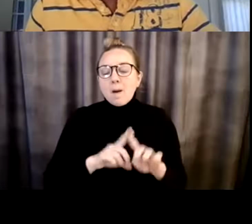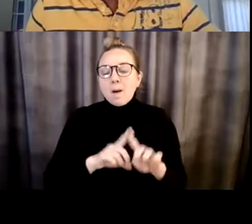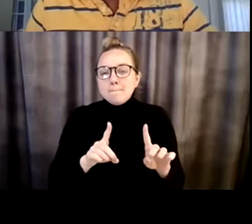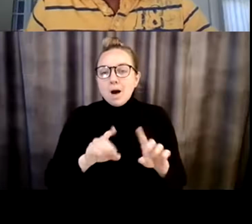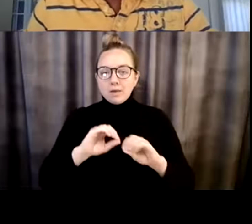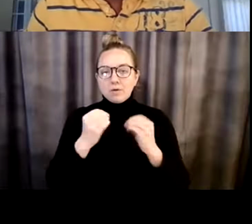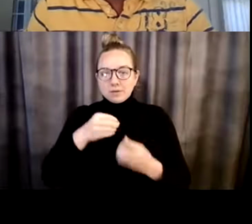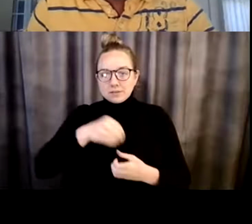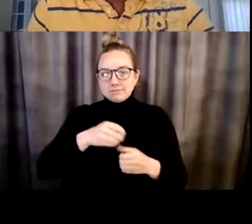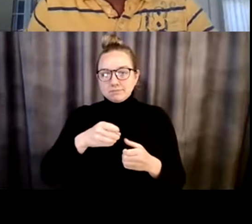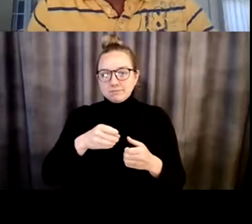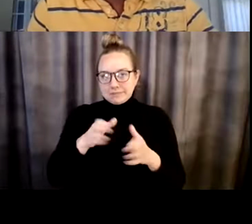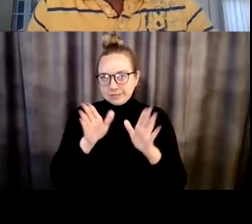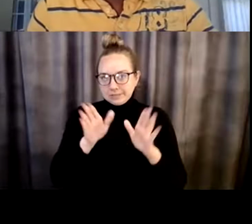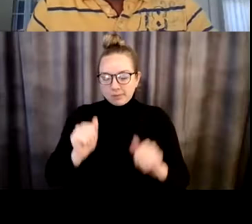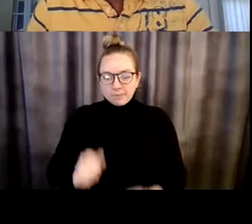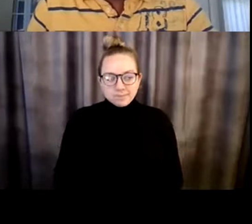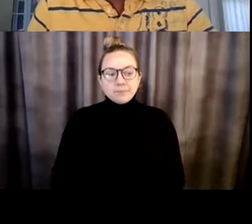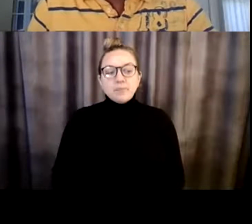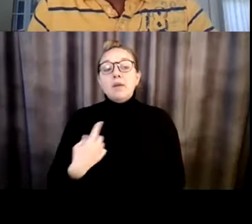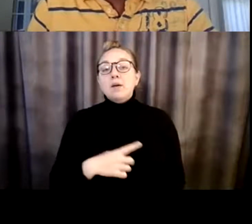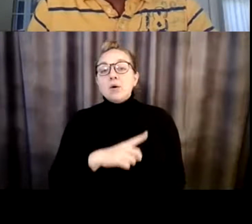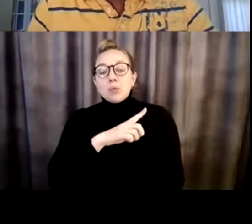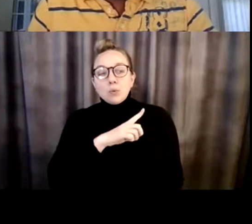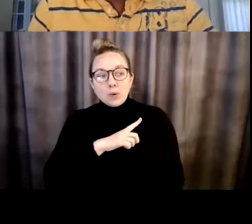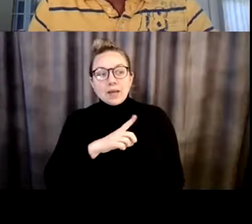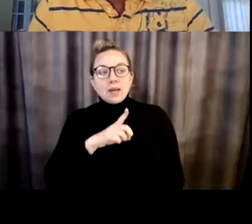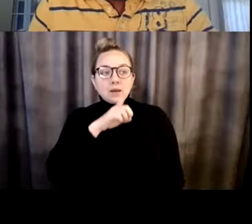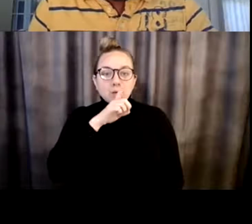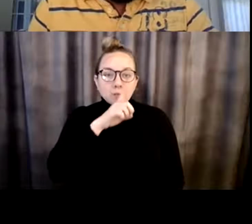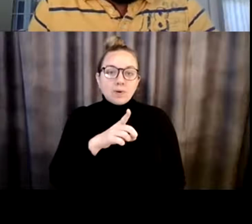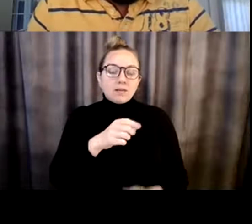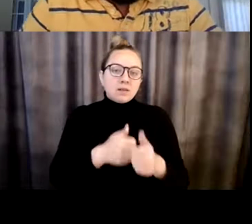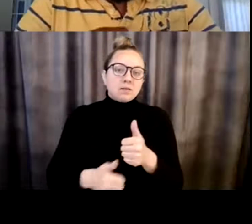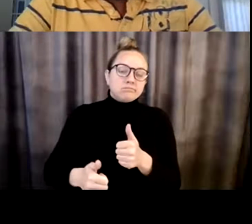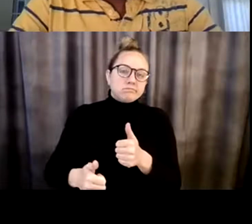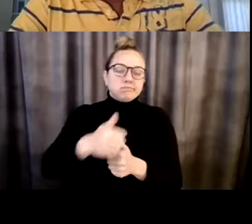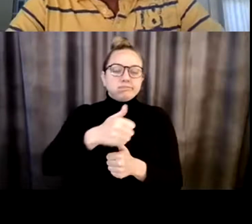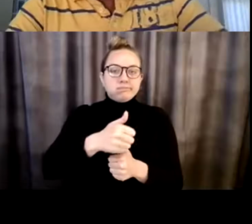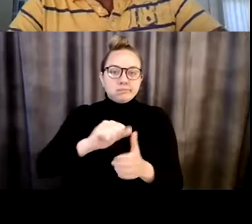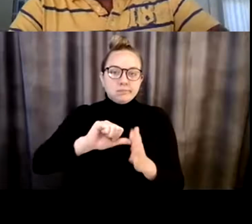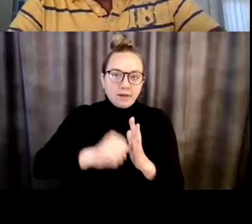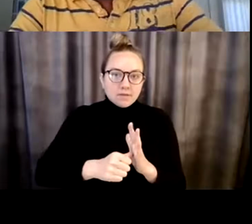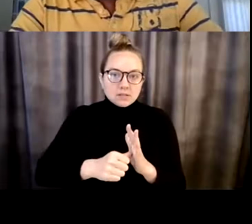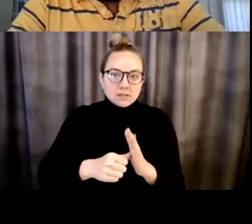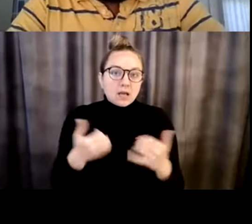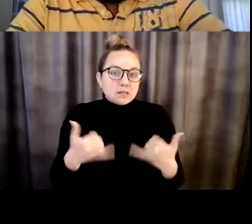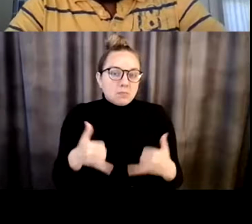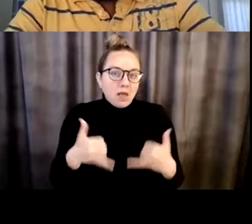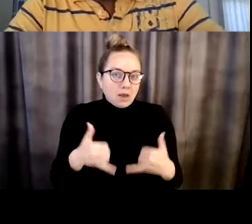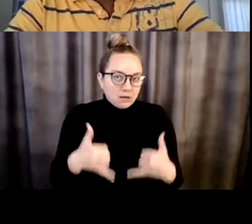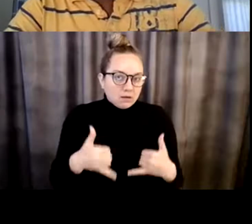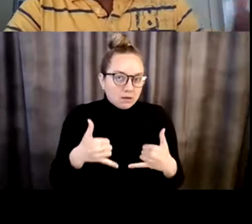we really incentivize and prioritize the use of play directly through providing, whether it's